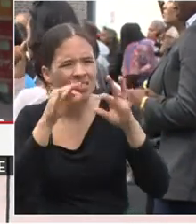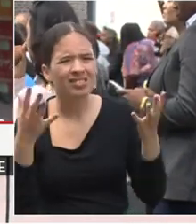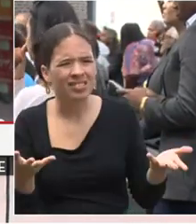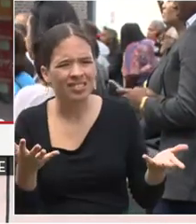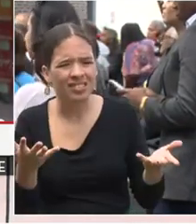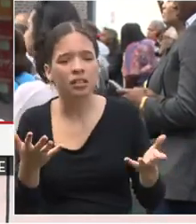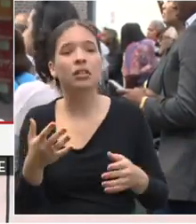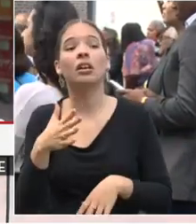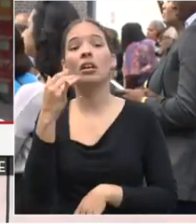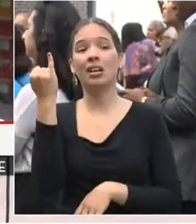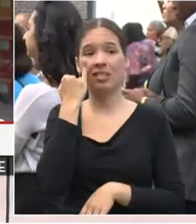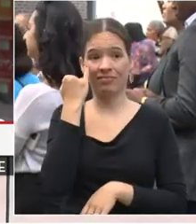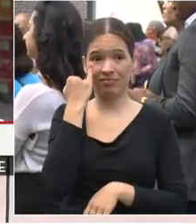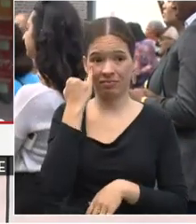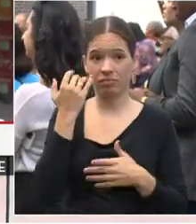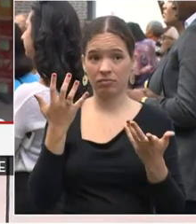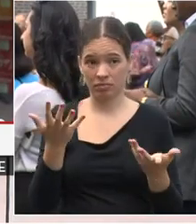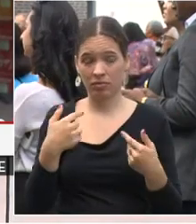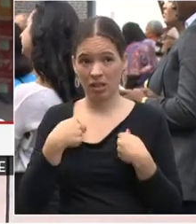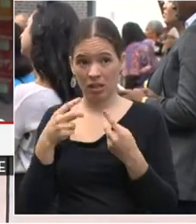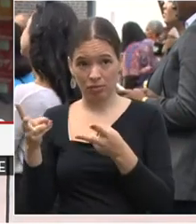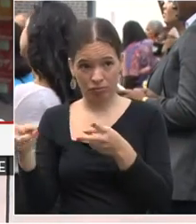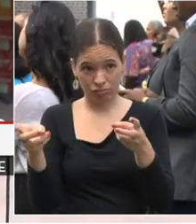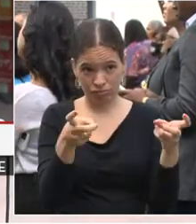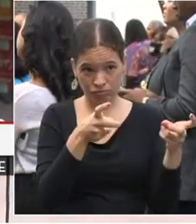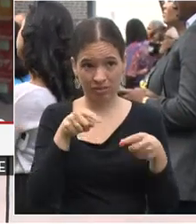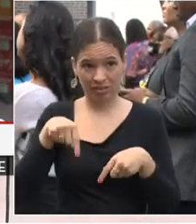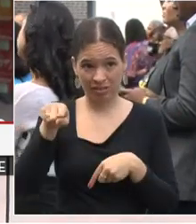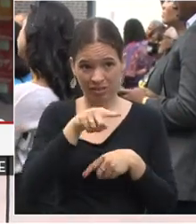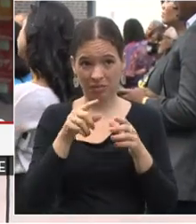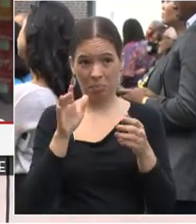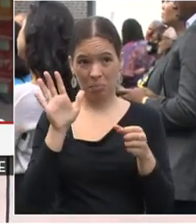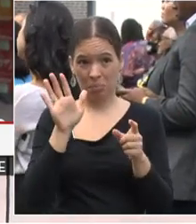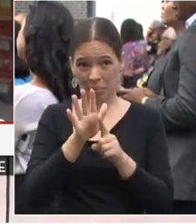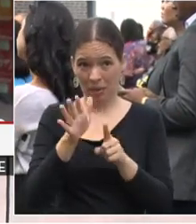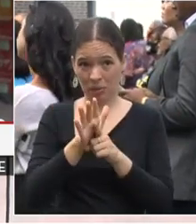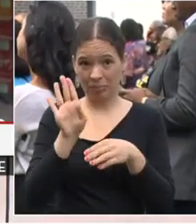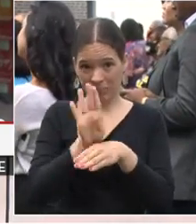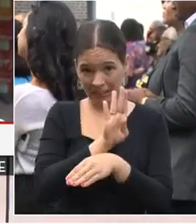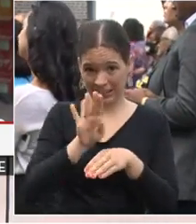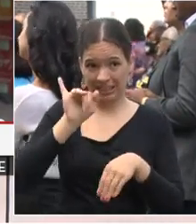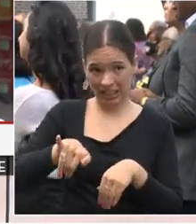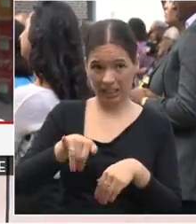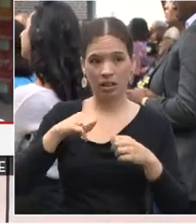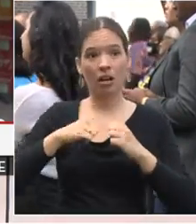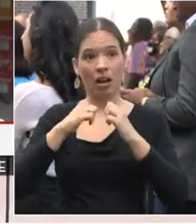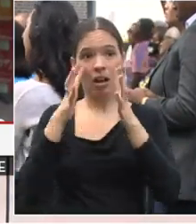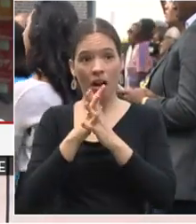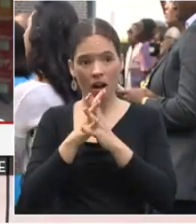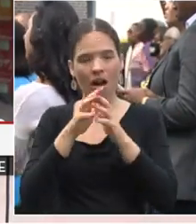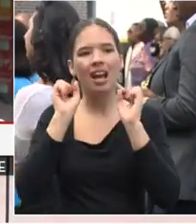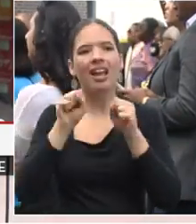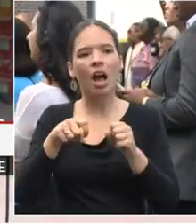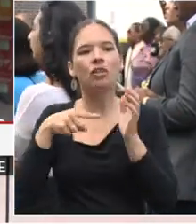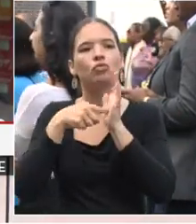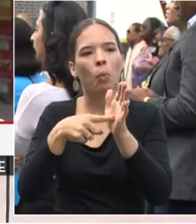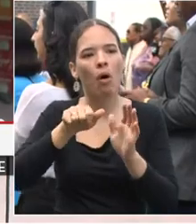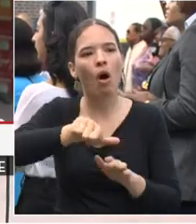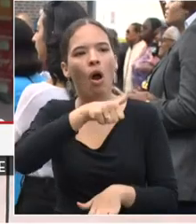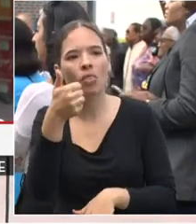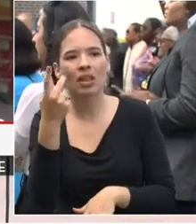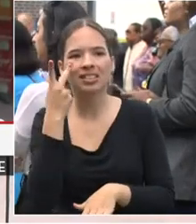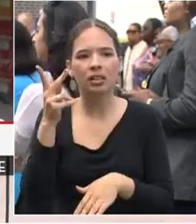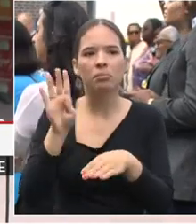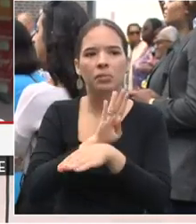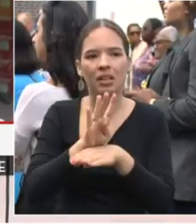attract well-known retailers, it's a signal to all the rest of them that this is what we want, this is